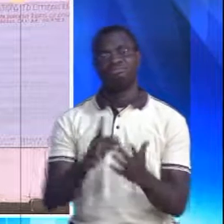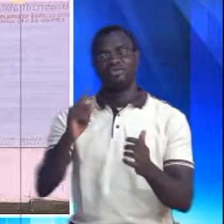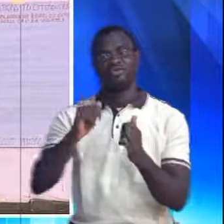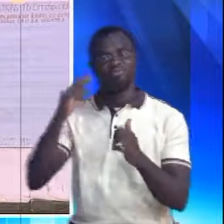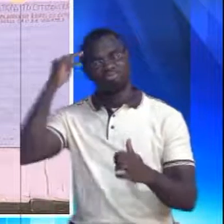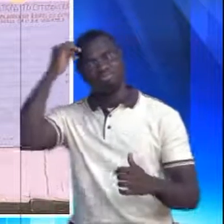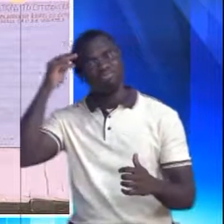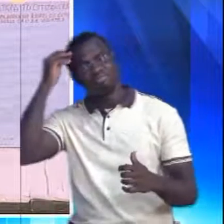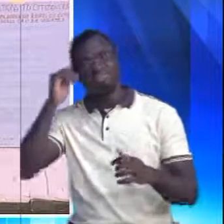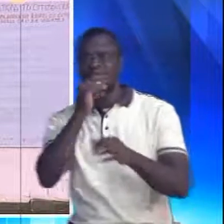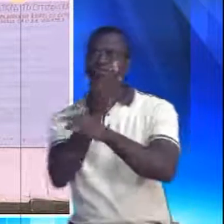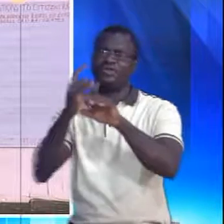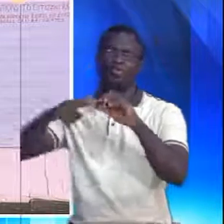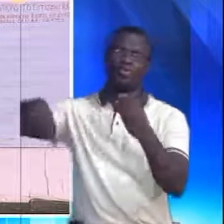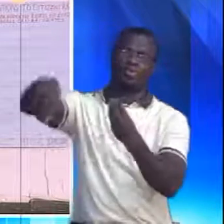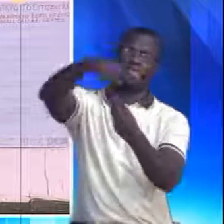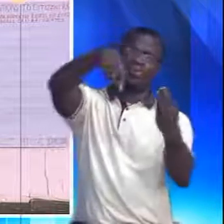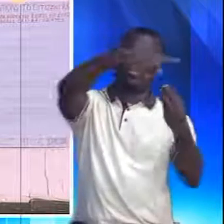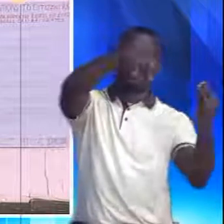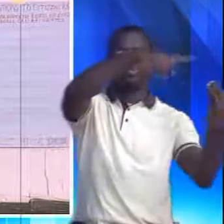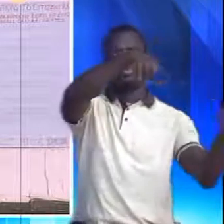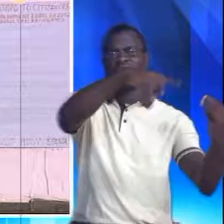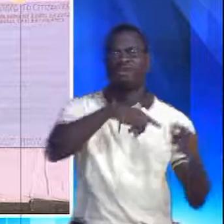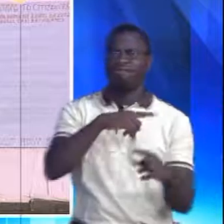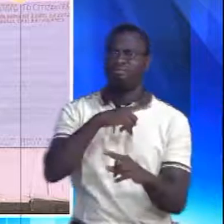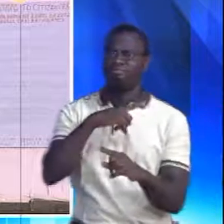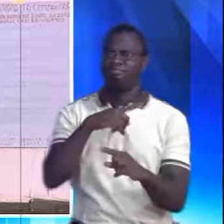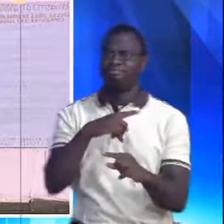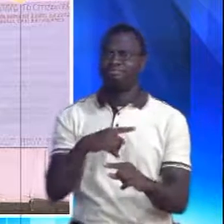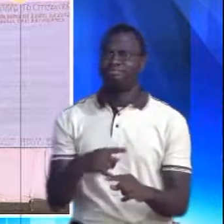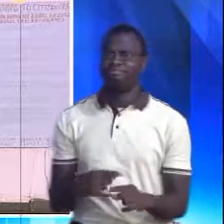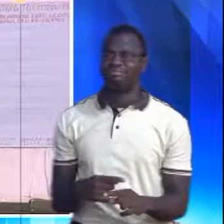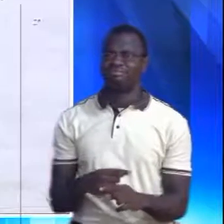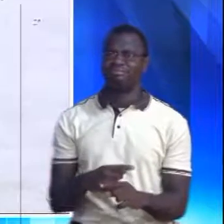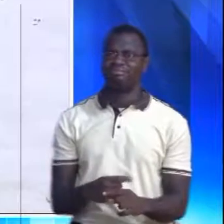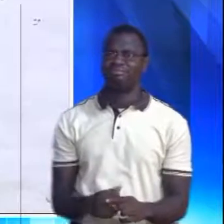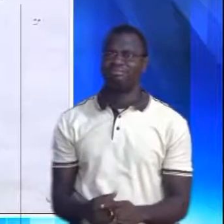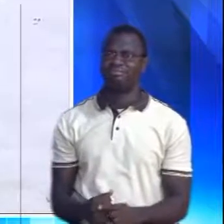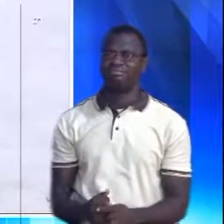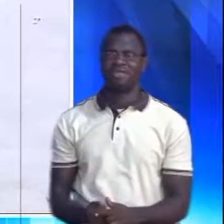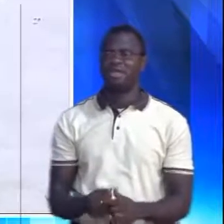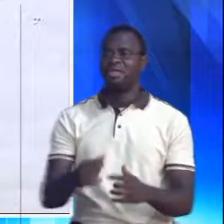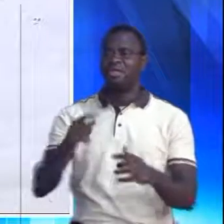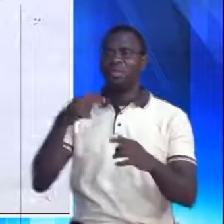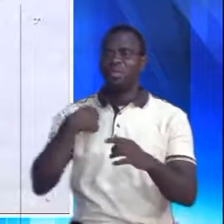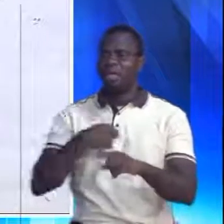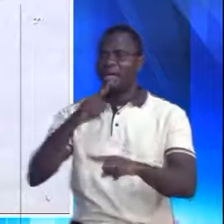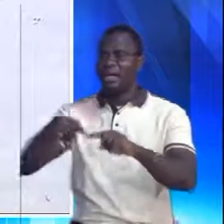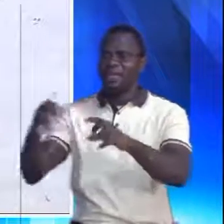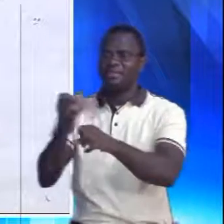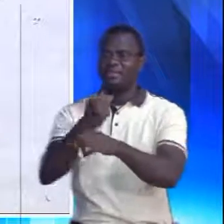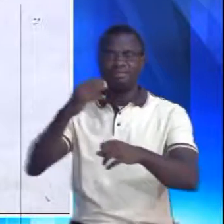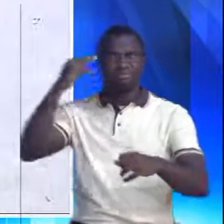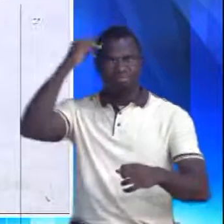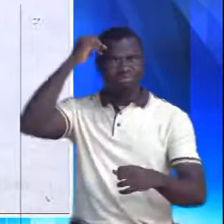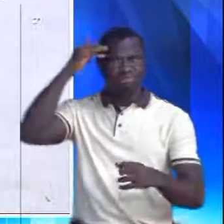cannot sentence a madman because he's not with his senses. That's why if somebody is suffering from a terrible disease like a mental